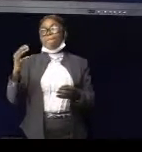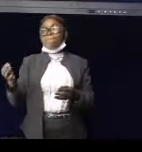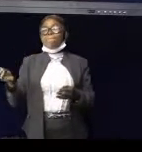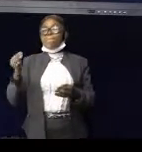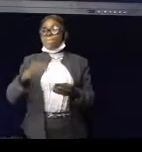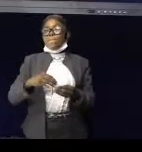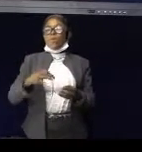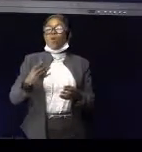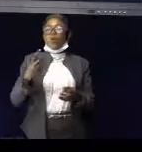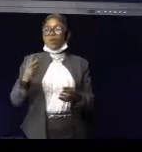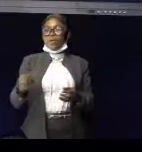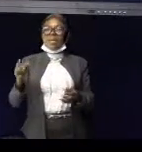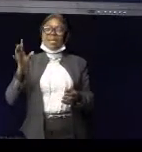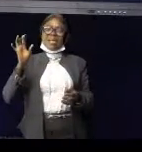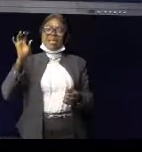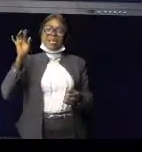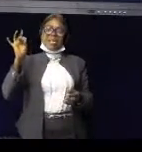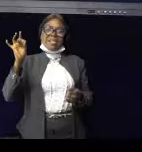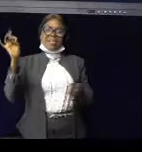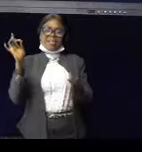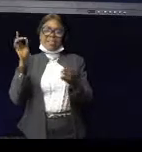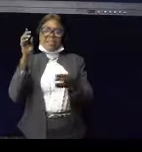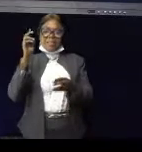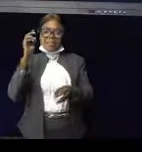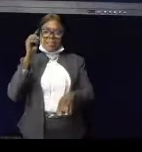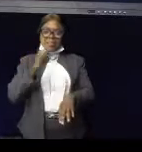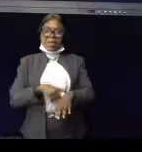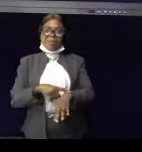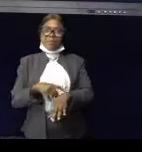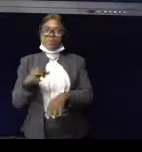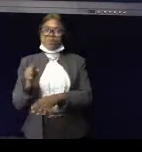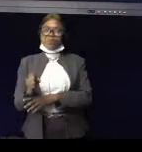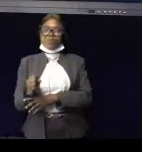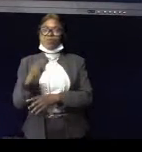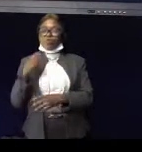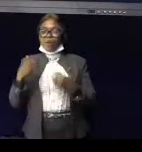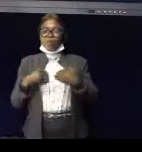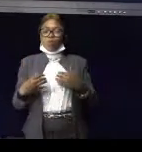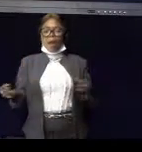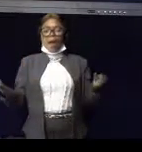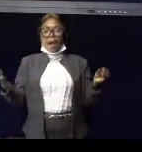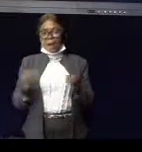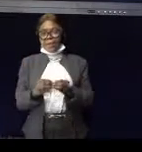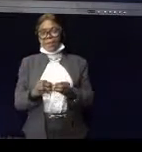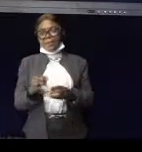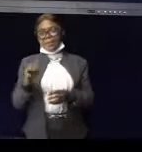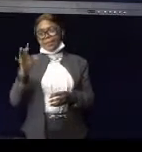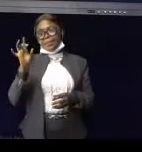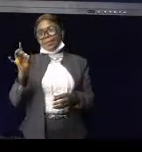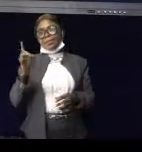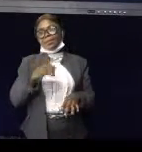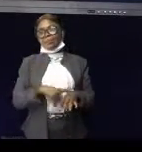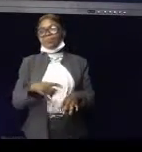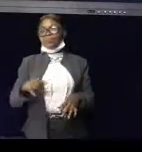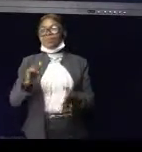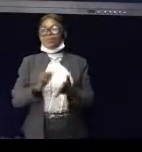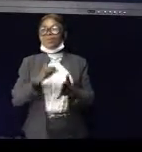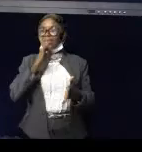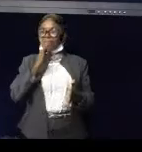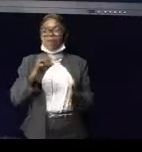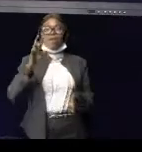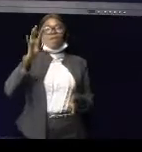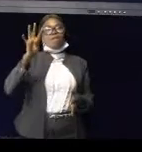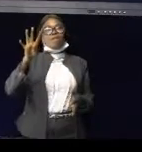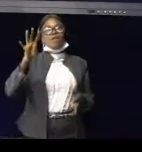you have added 1 part of sugar 8 times. You have to add 4 parts of flour 8 times. That is 4